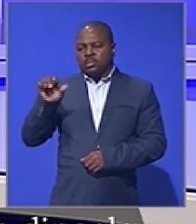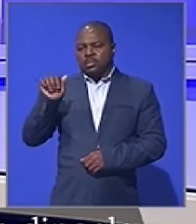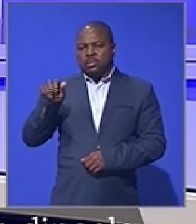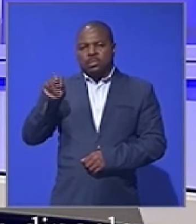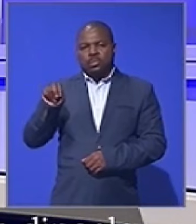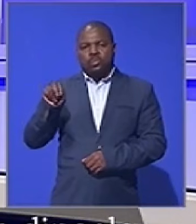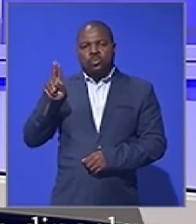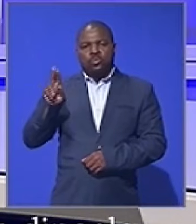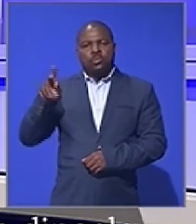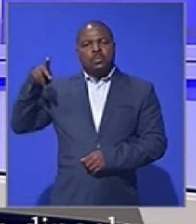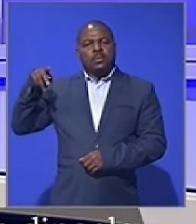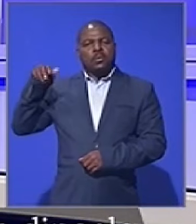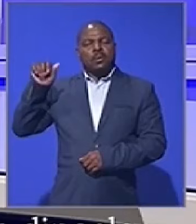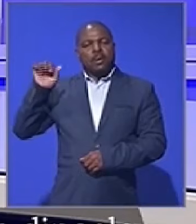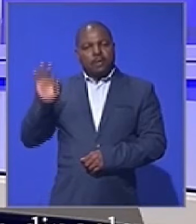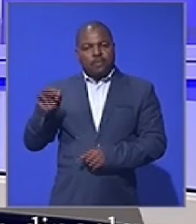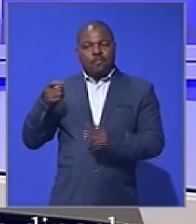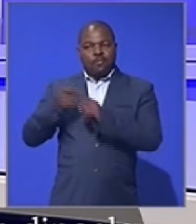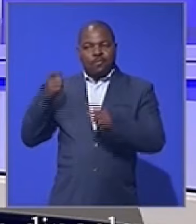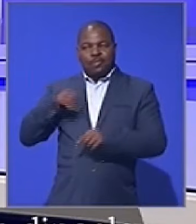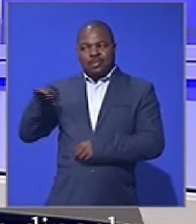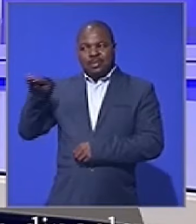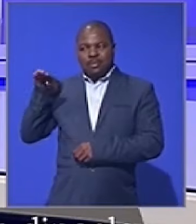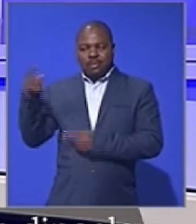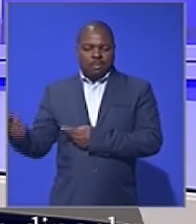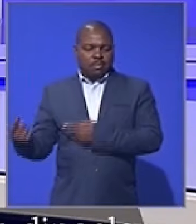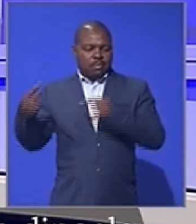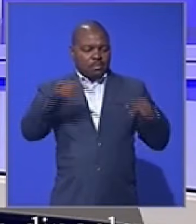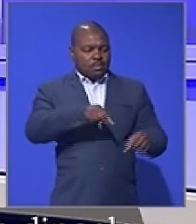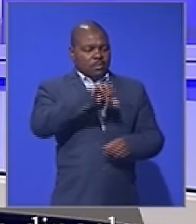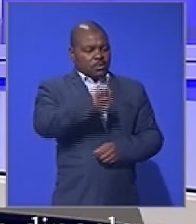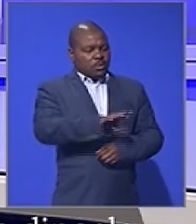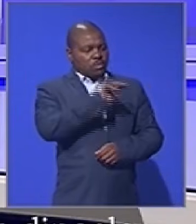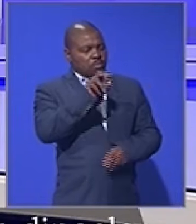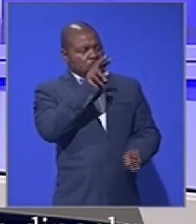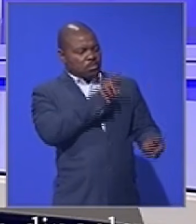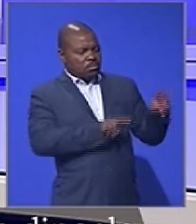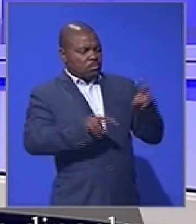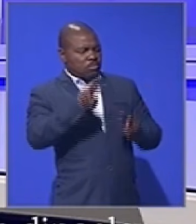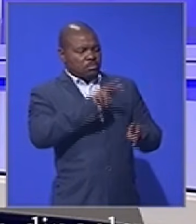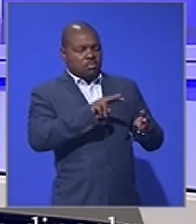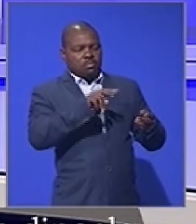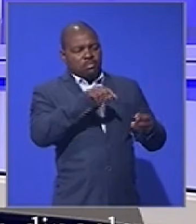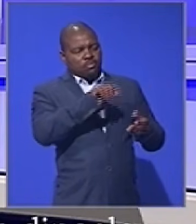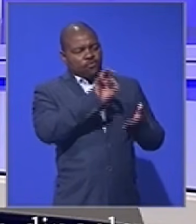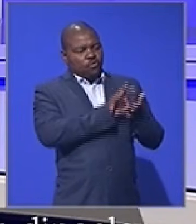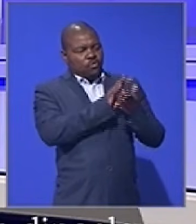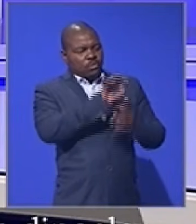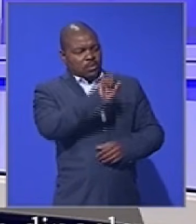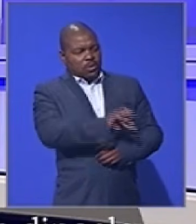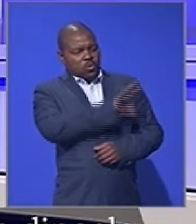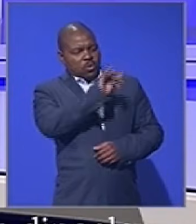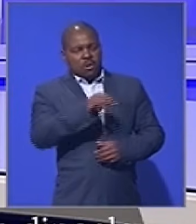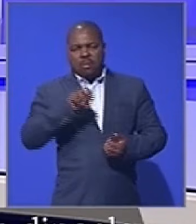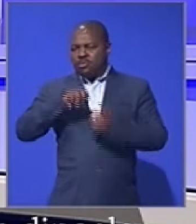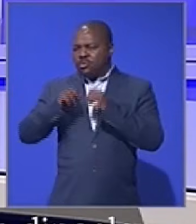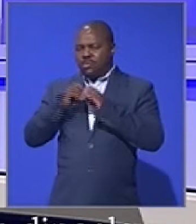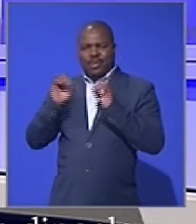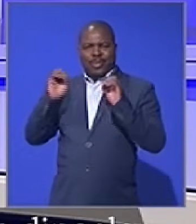ka maikemišetšo a mokgatlo o bušago wa Zimbabwe wa ZANU-PF a go tšea karolo dikgethong tše di